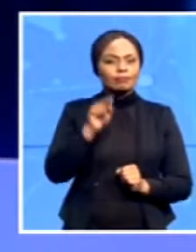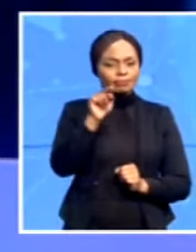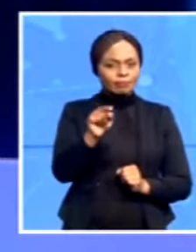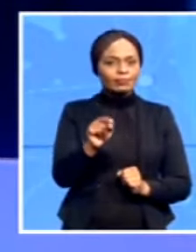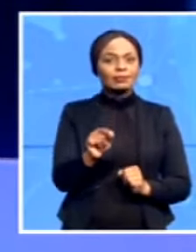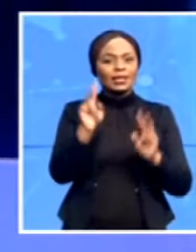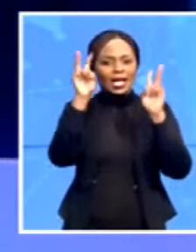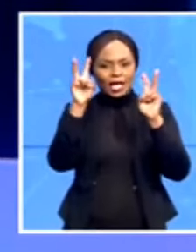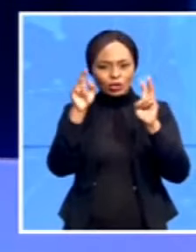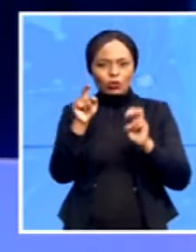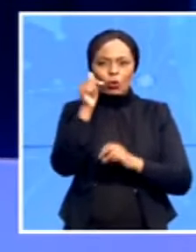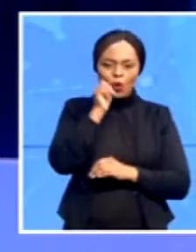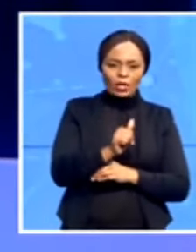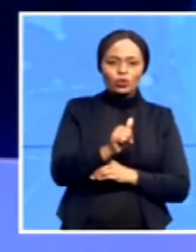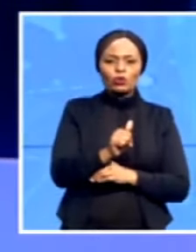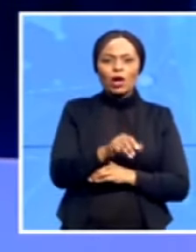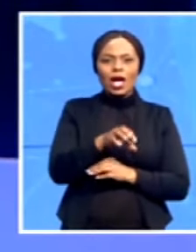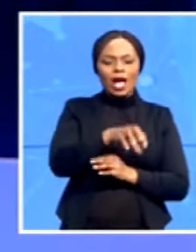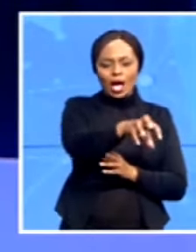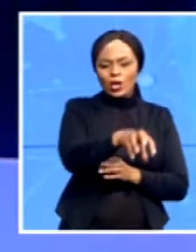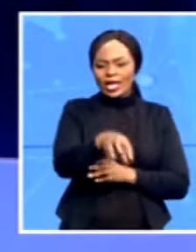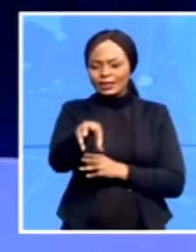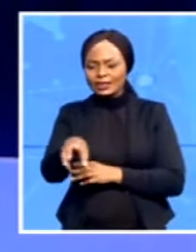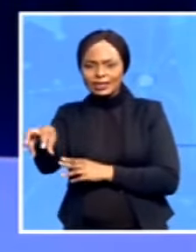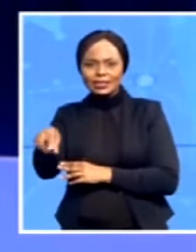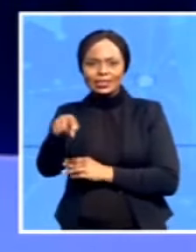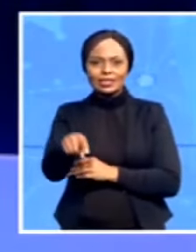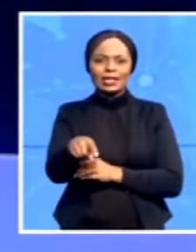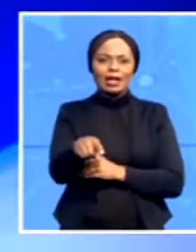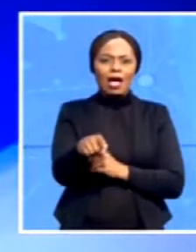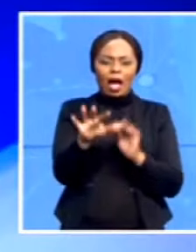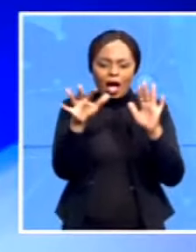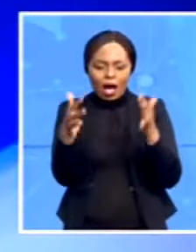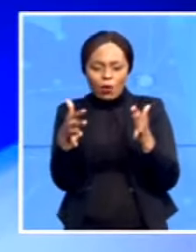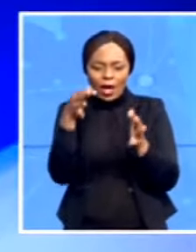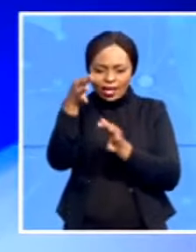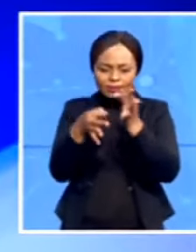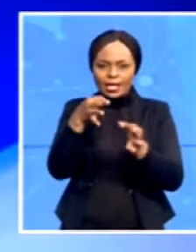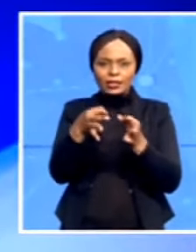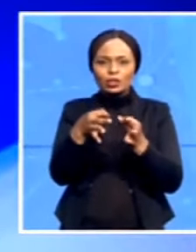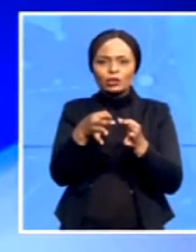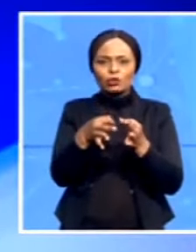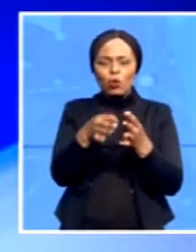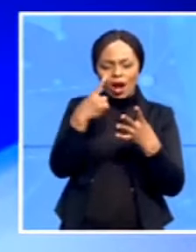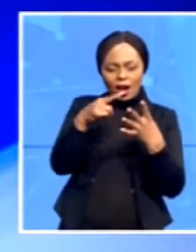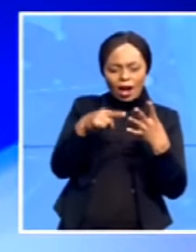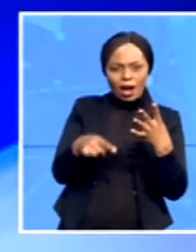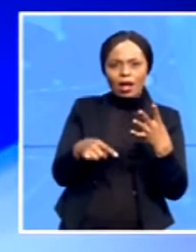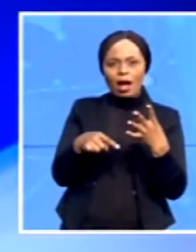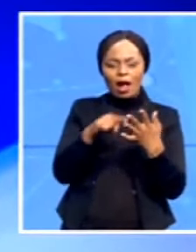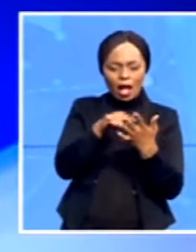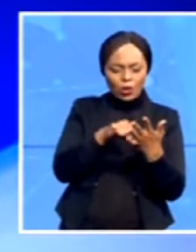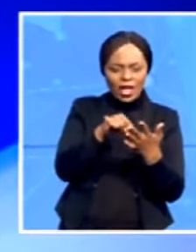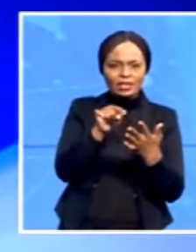layman. How would you explain it in terms of getting, those seats allocated to those who have